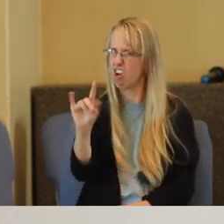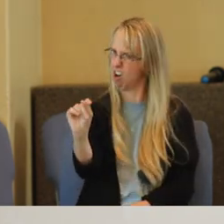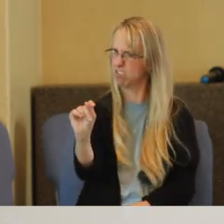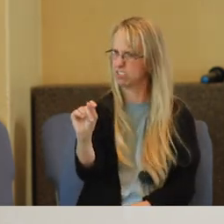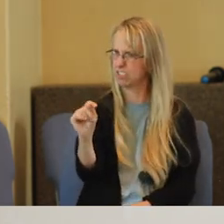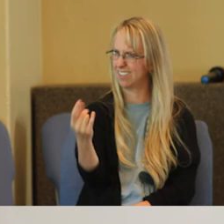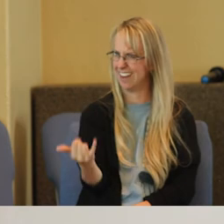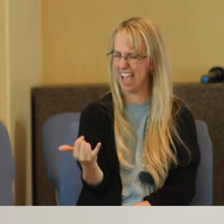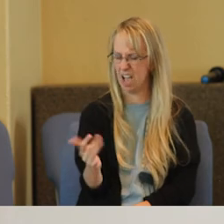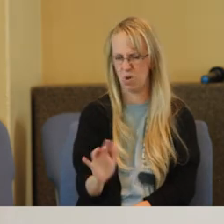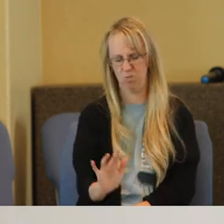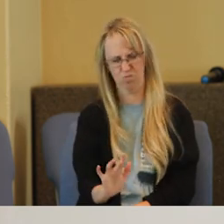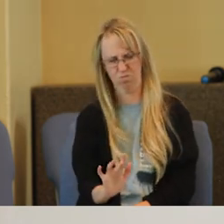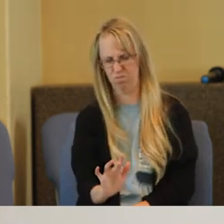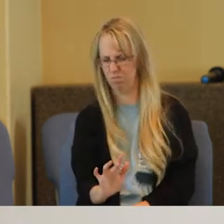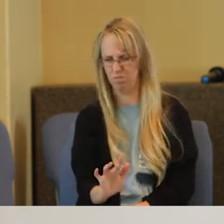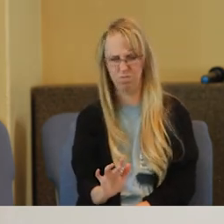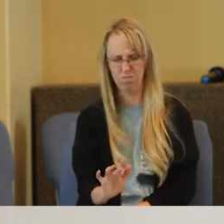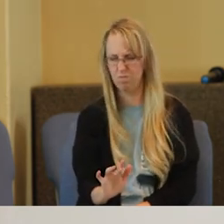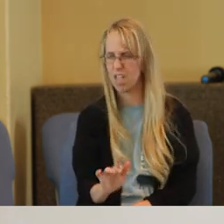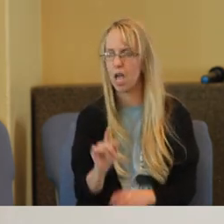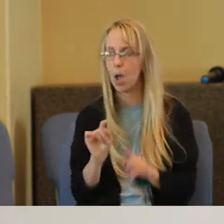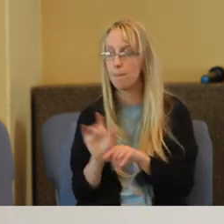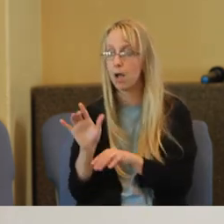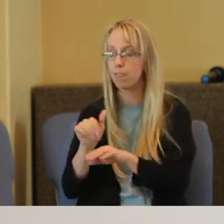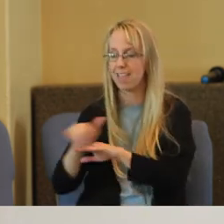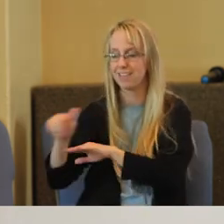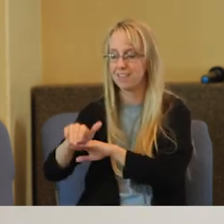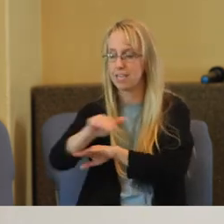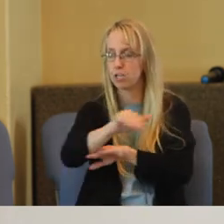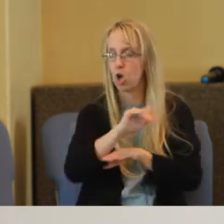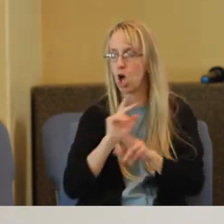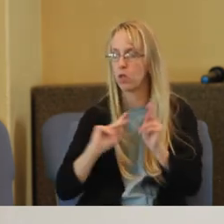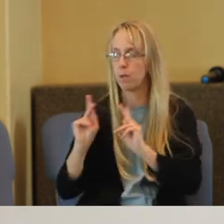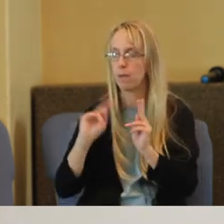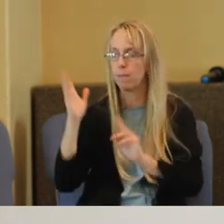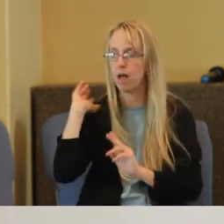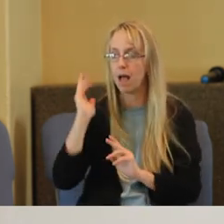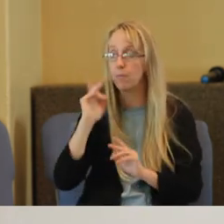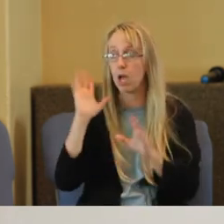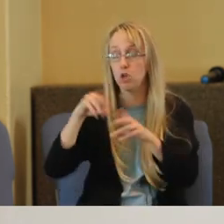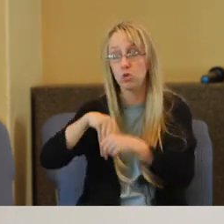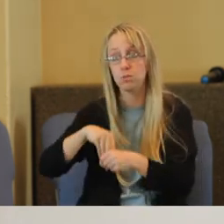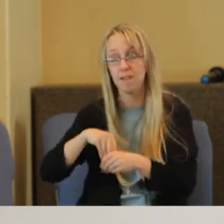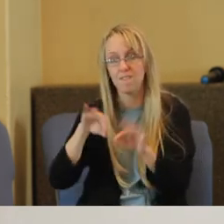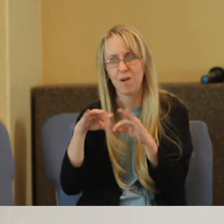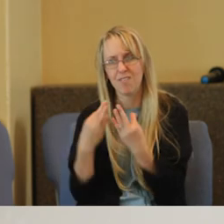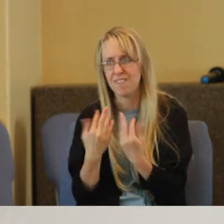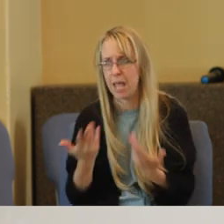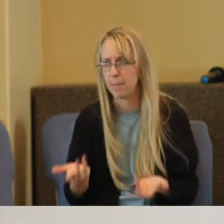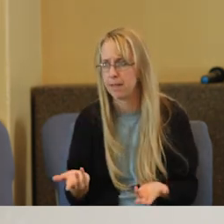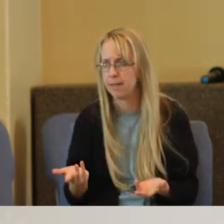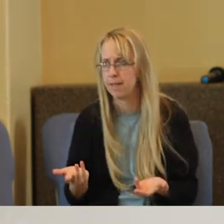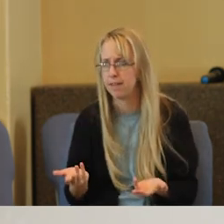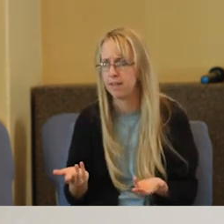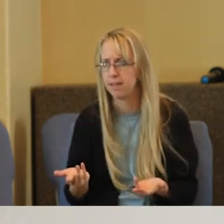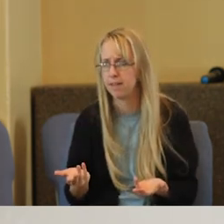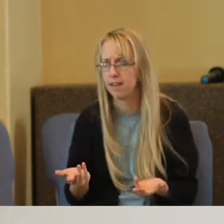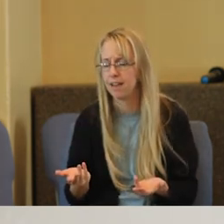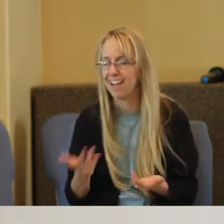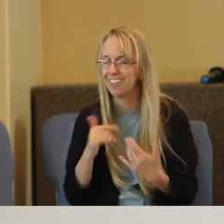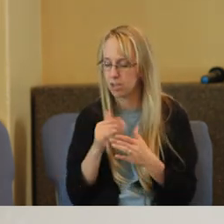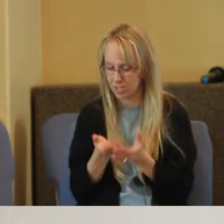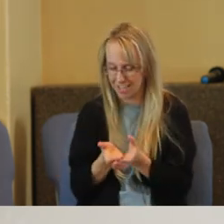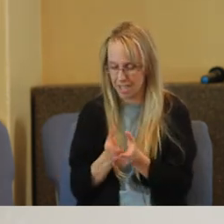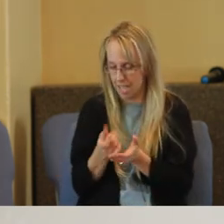really is. But they ran all of the people out that we used to be part of the family of there. And that church, there's only a handful of